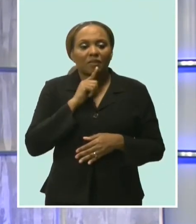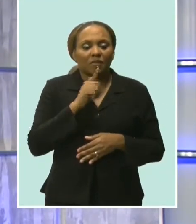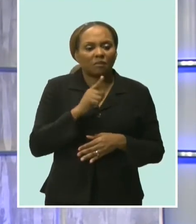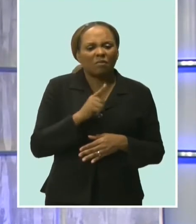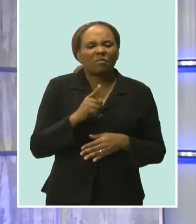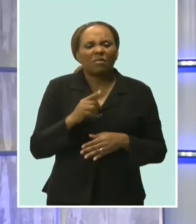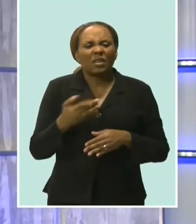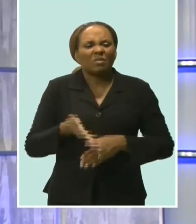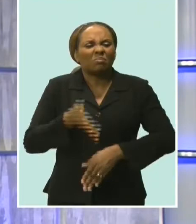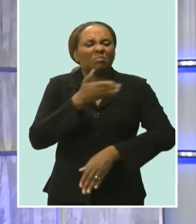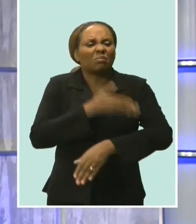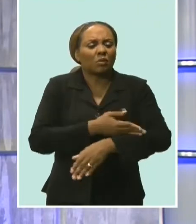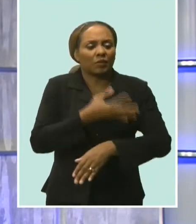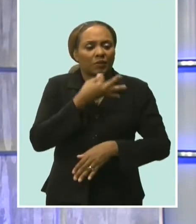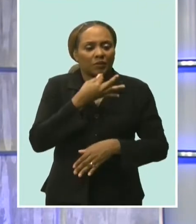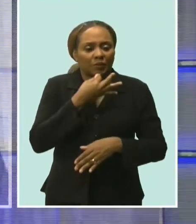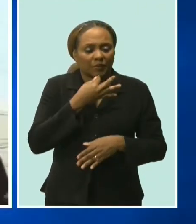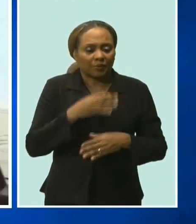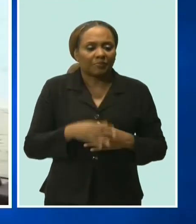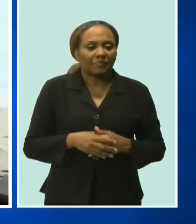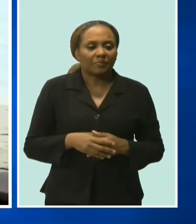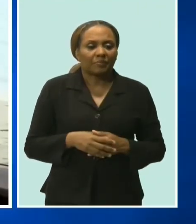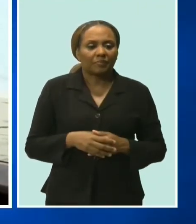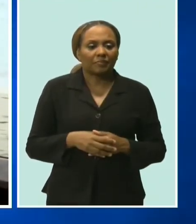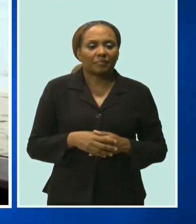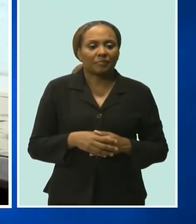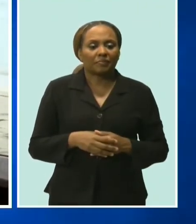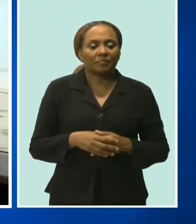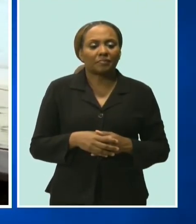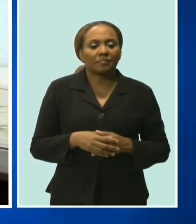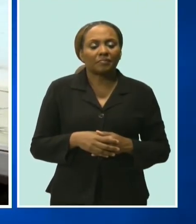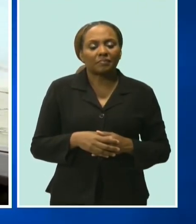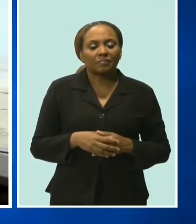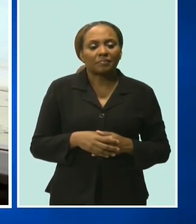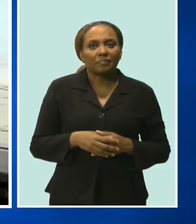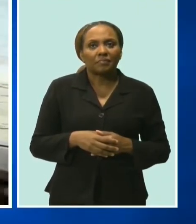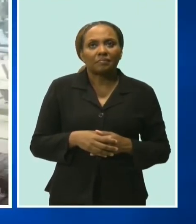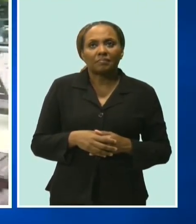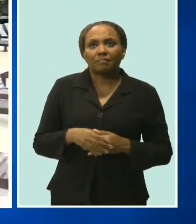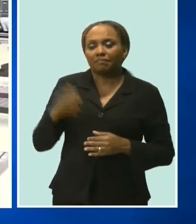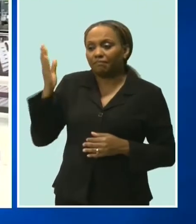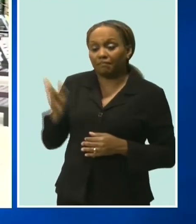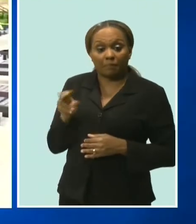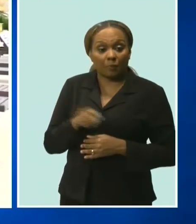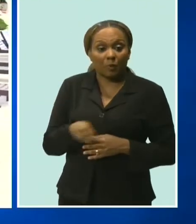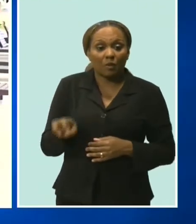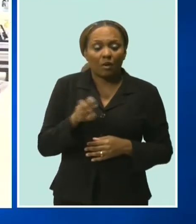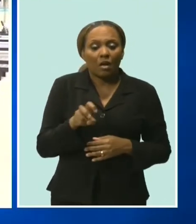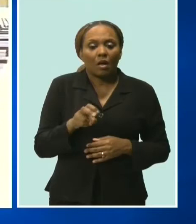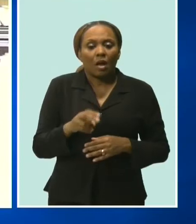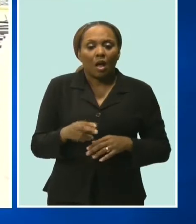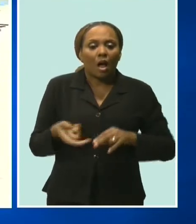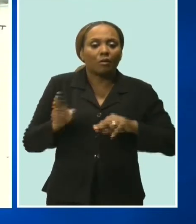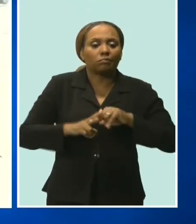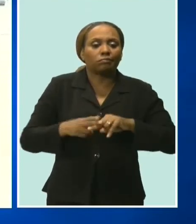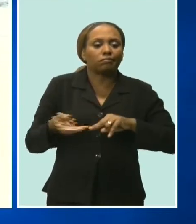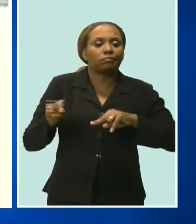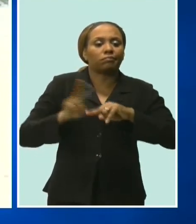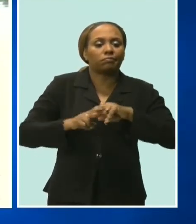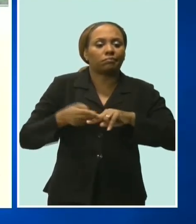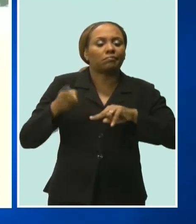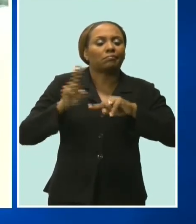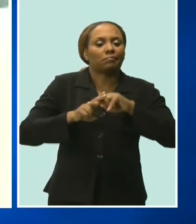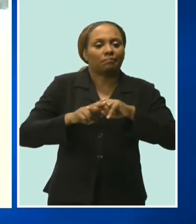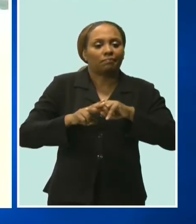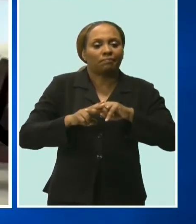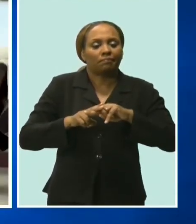recovery. The tourism sector is making steady progress on its road to recovery, with borders